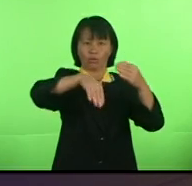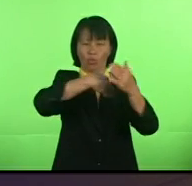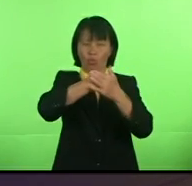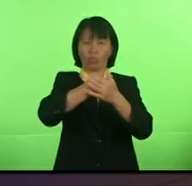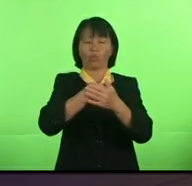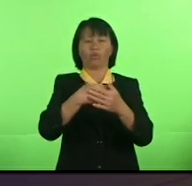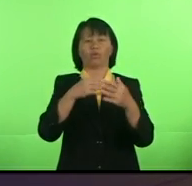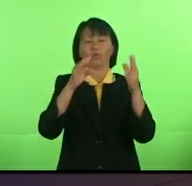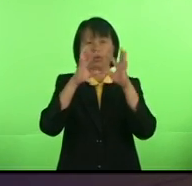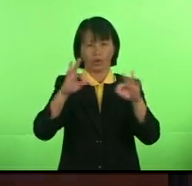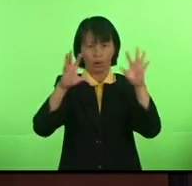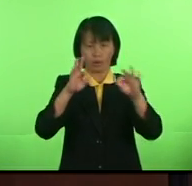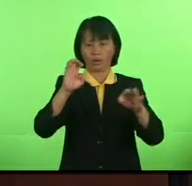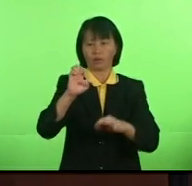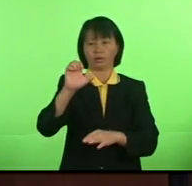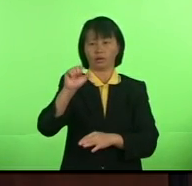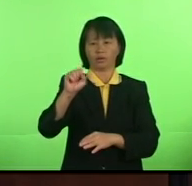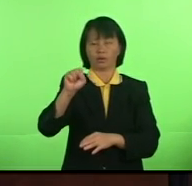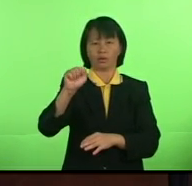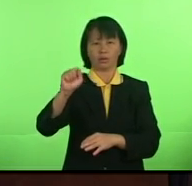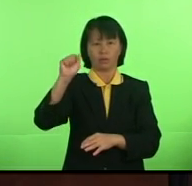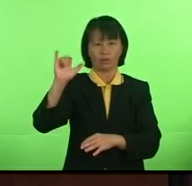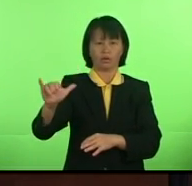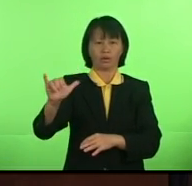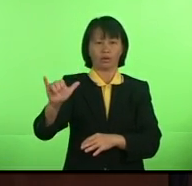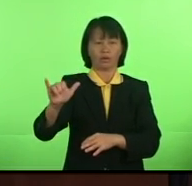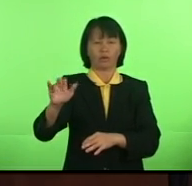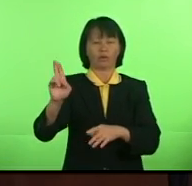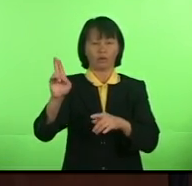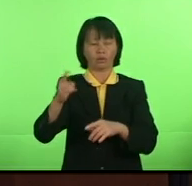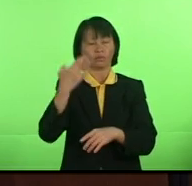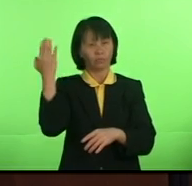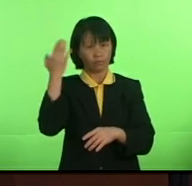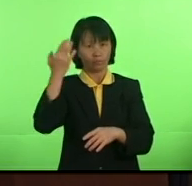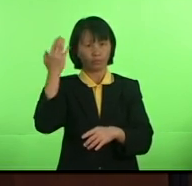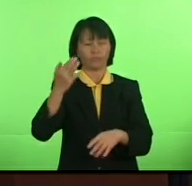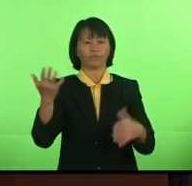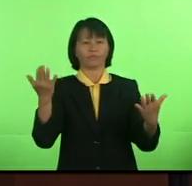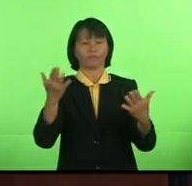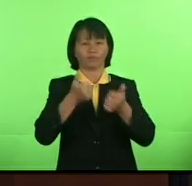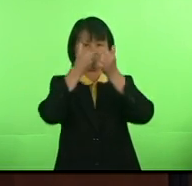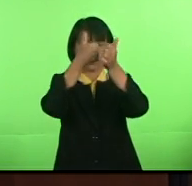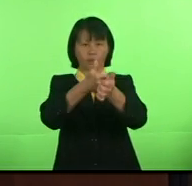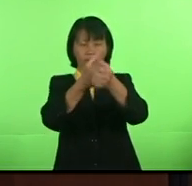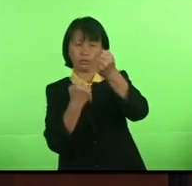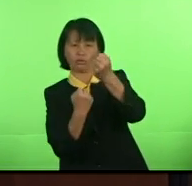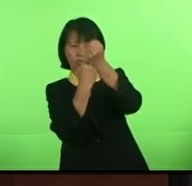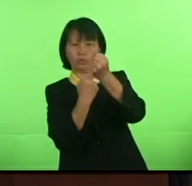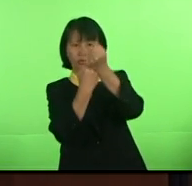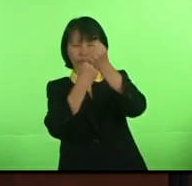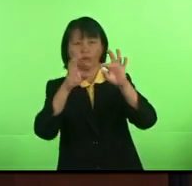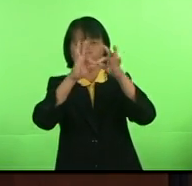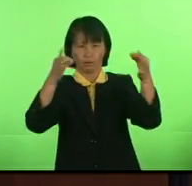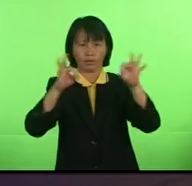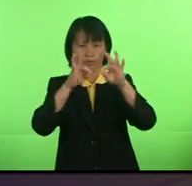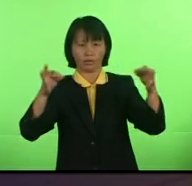essay. Usually, the initial sentence introduces the topic and is followed by supporting